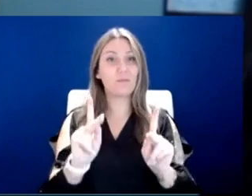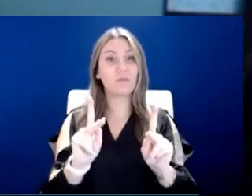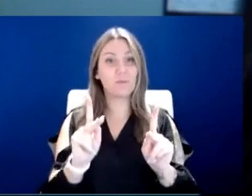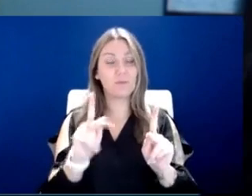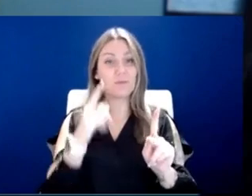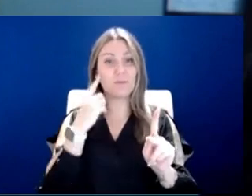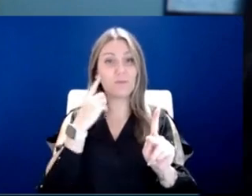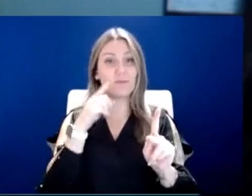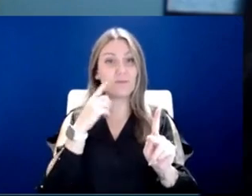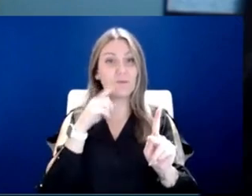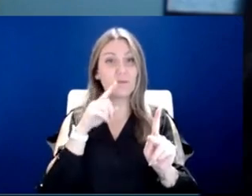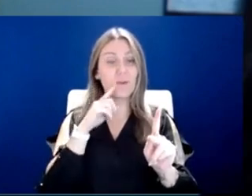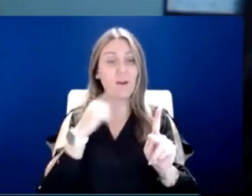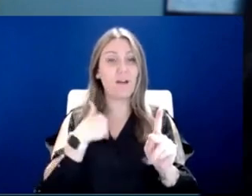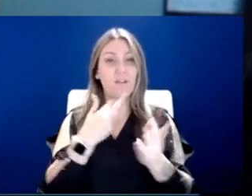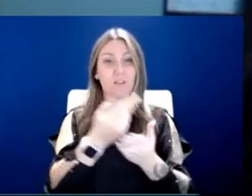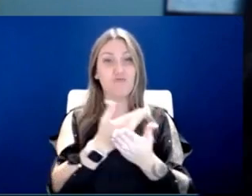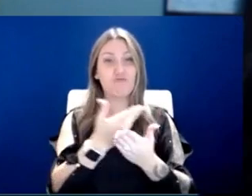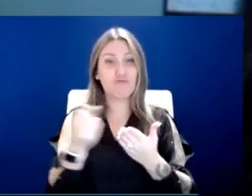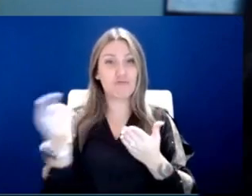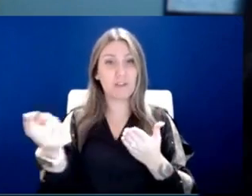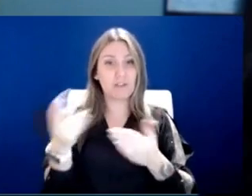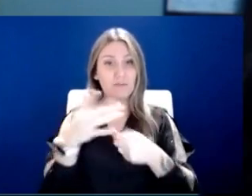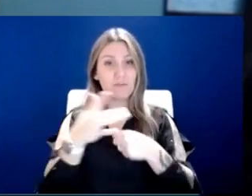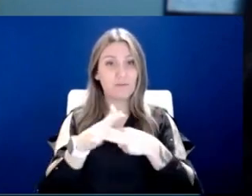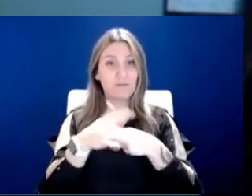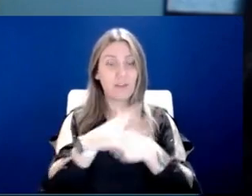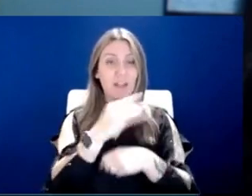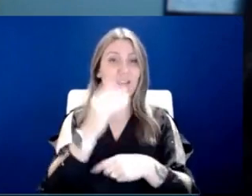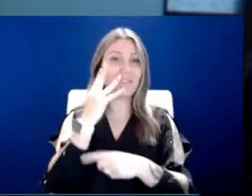those resources and experiences.